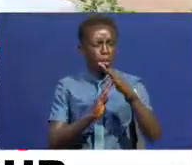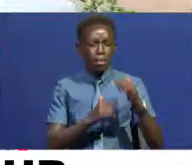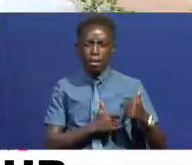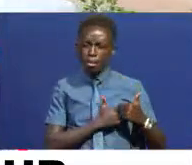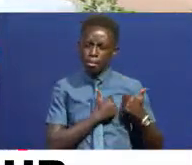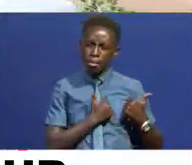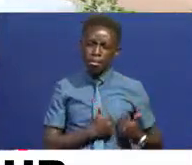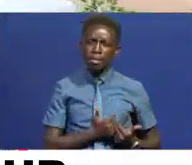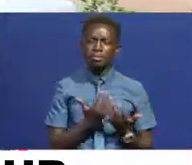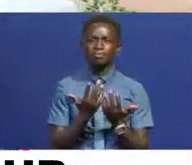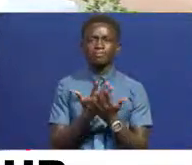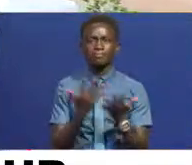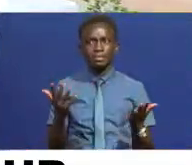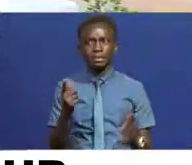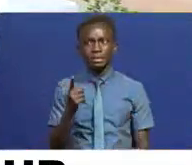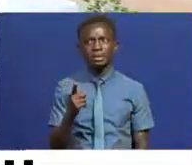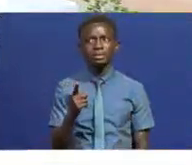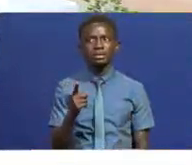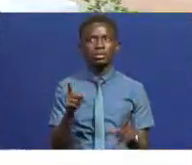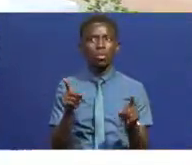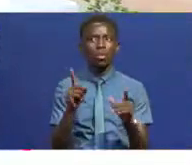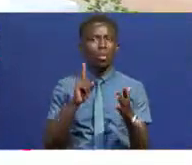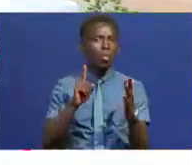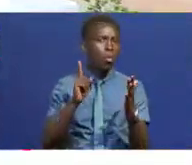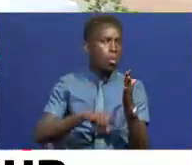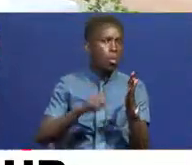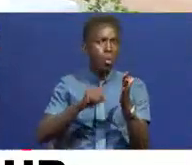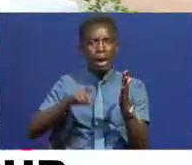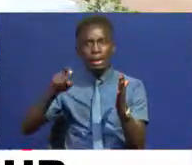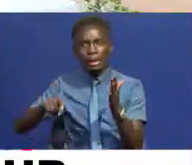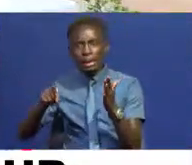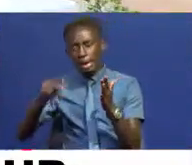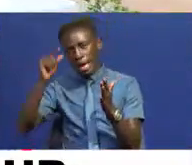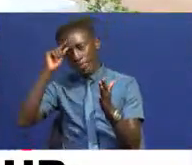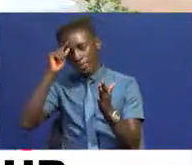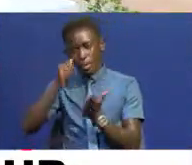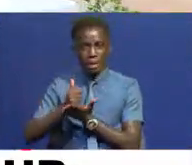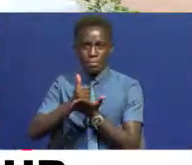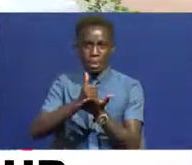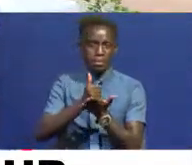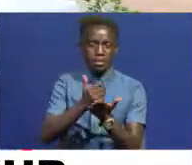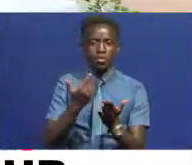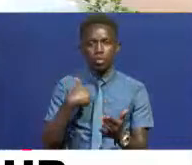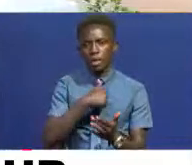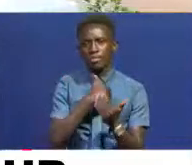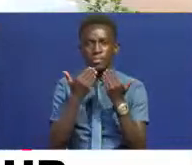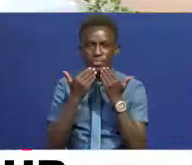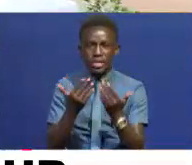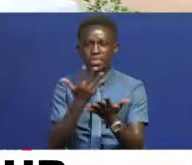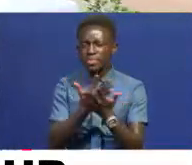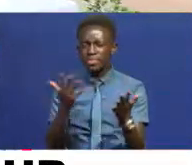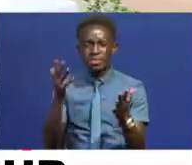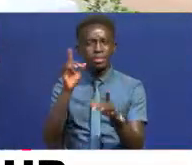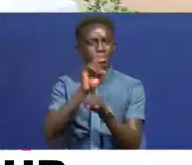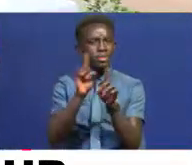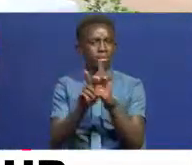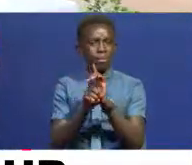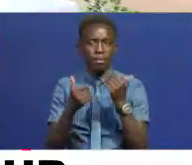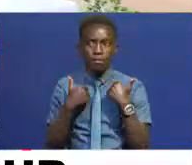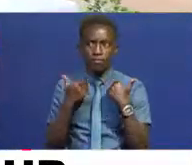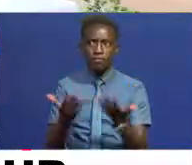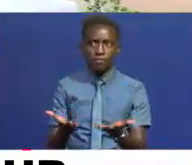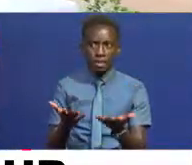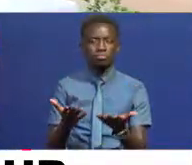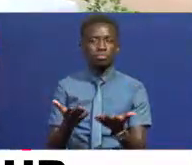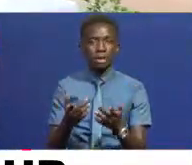any other aspect of the items that is required in this stadium. So we are very thankful, and we have those equipment here in the stadium, and it is